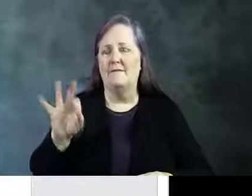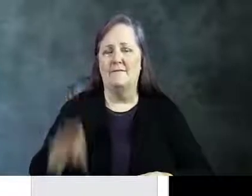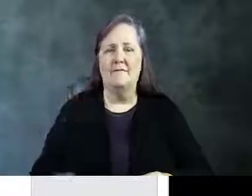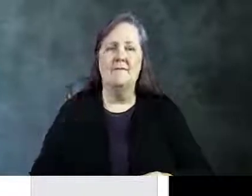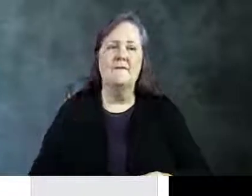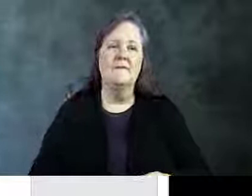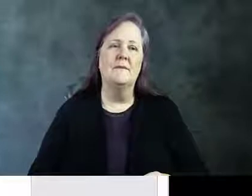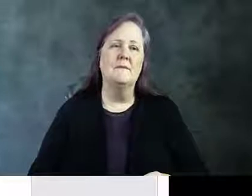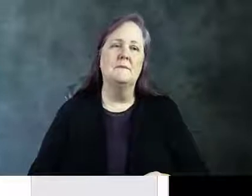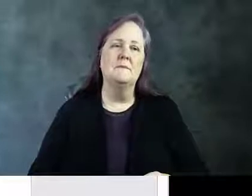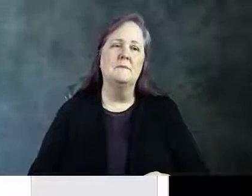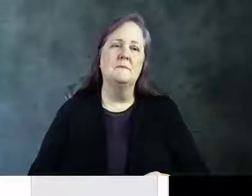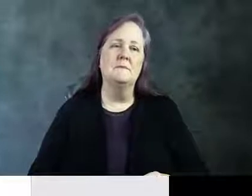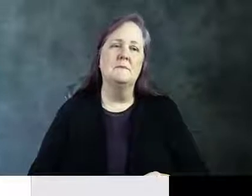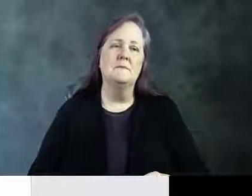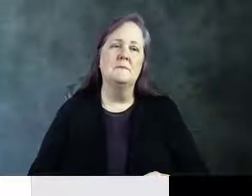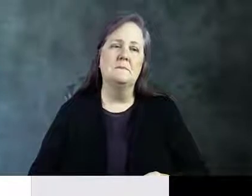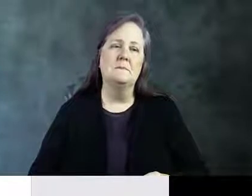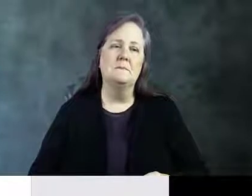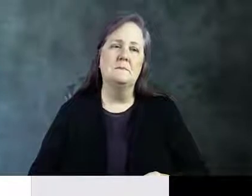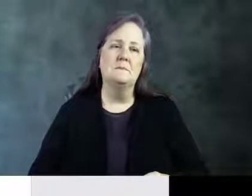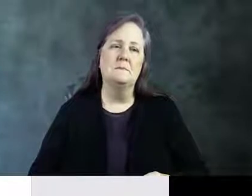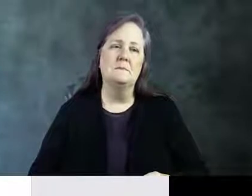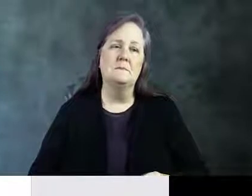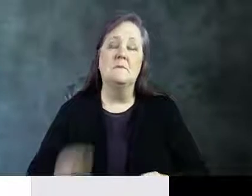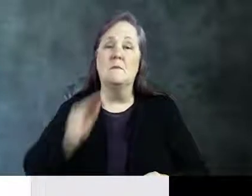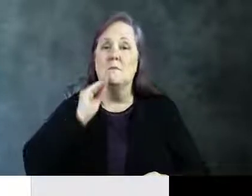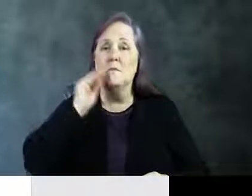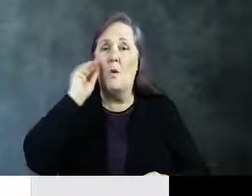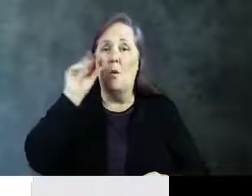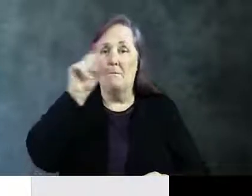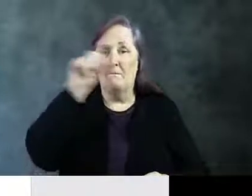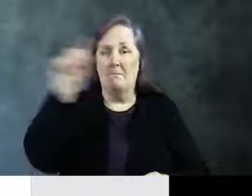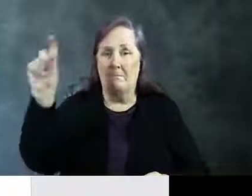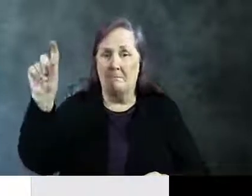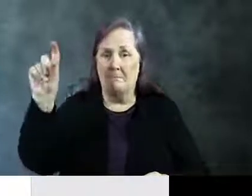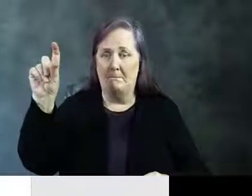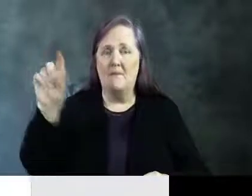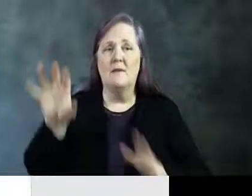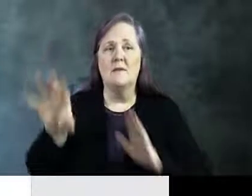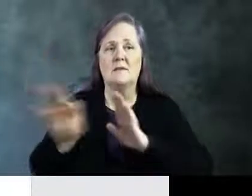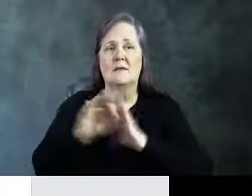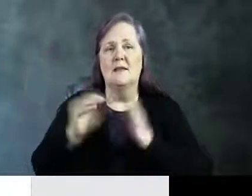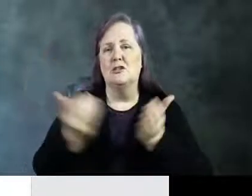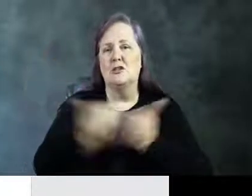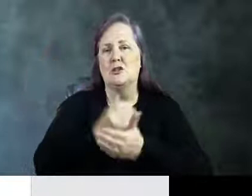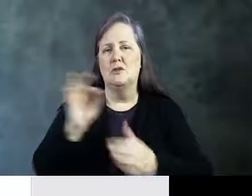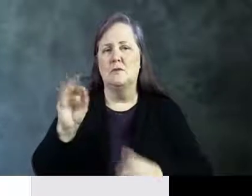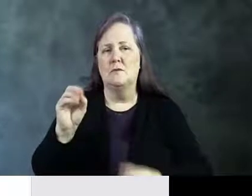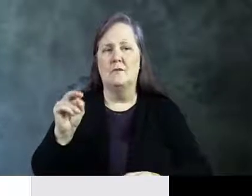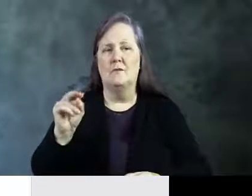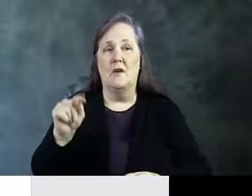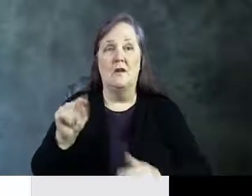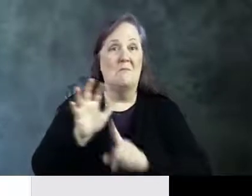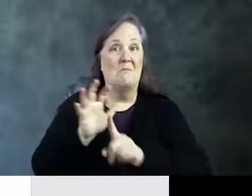typed out what is Cfilc. I'm going to my home ribbon, and I'm going to select a new font. So a really popular font that has